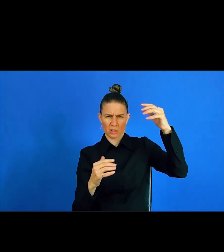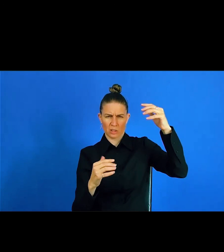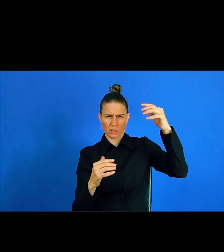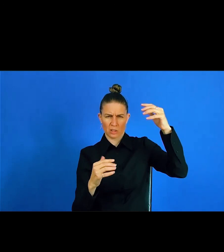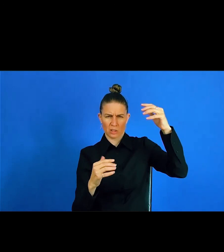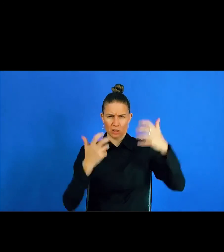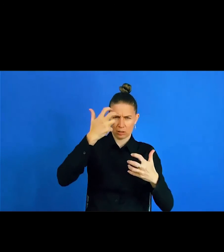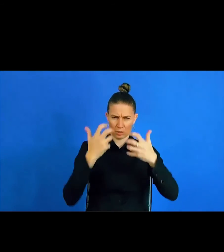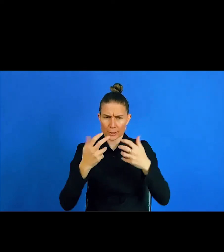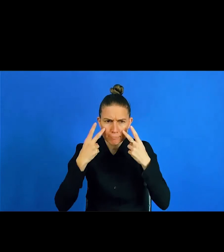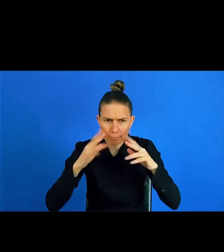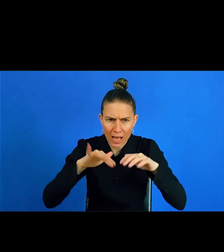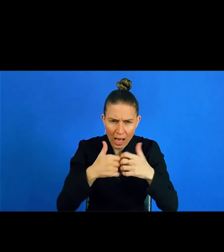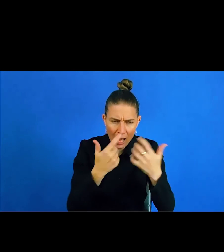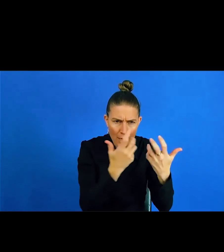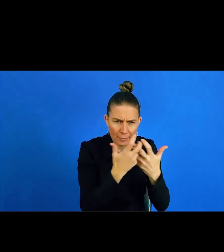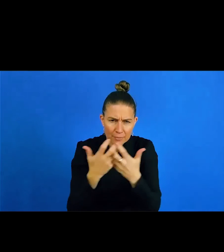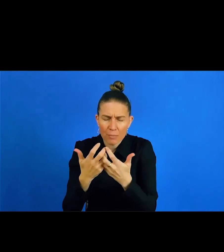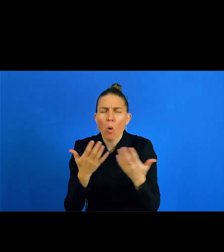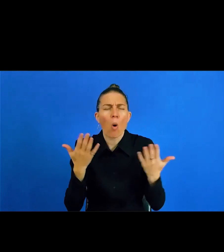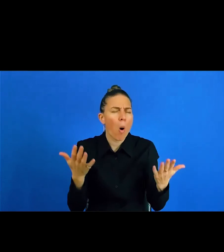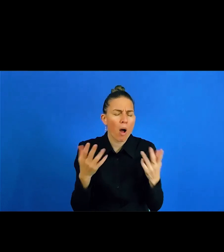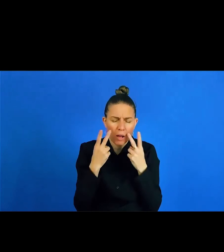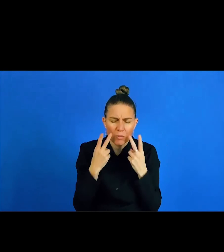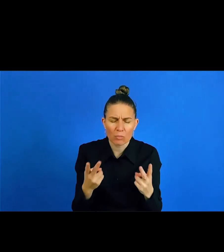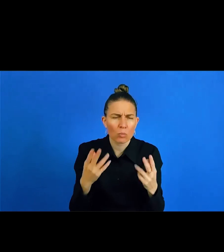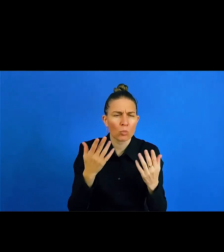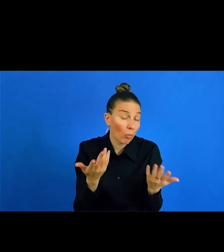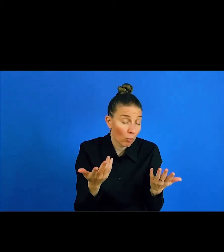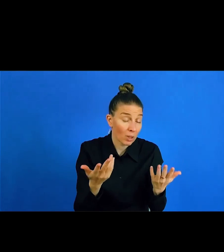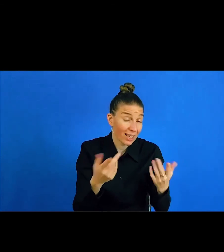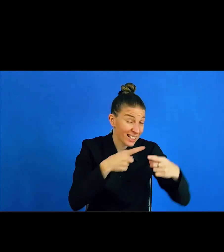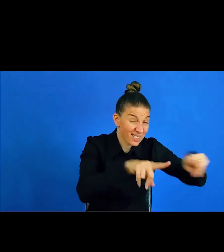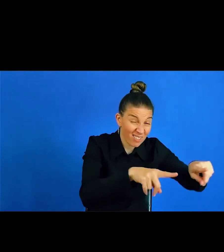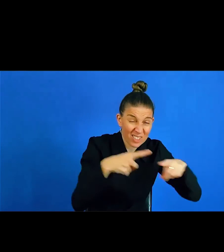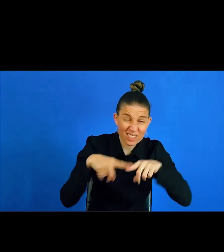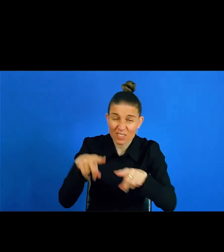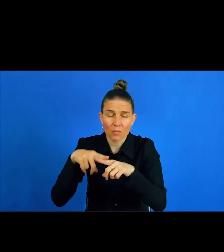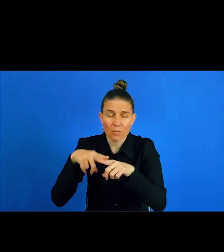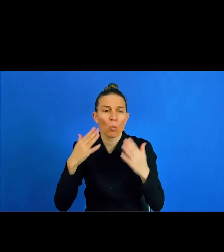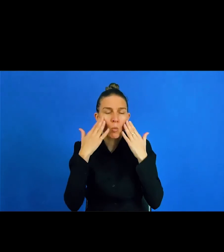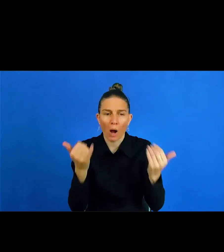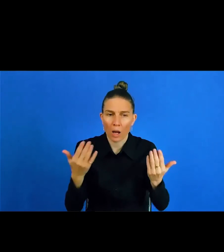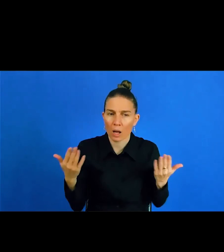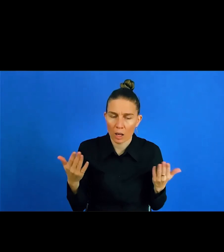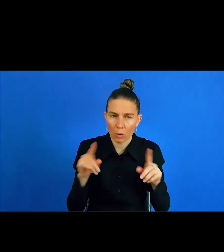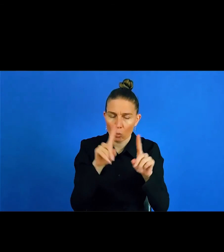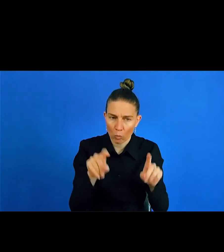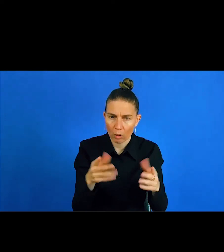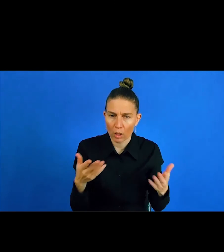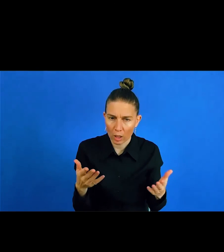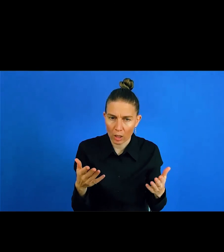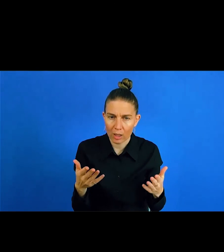find out why the estimates are different and how they could be transmitted and understood by the